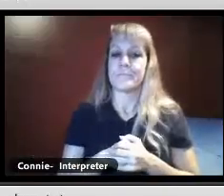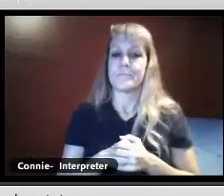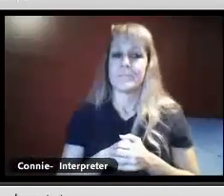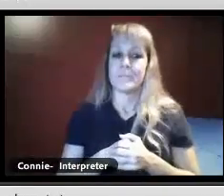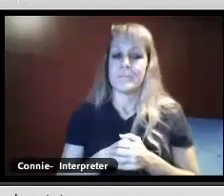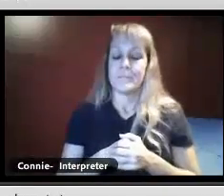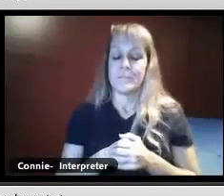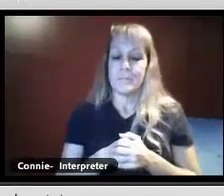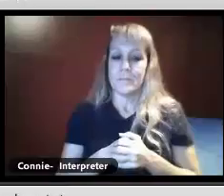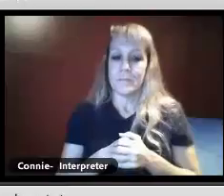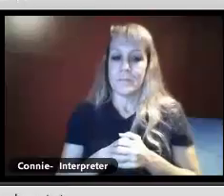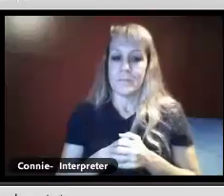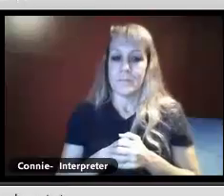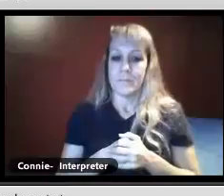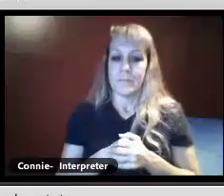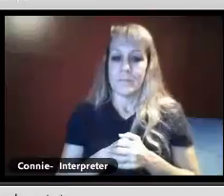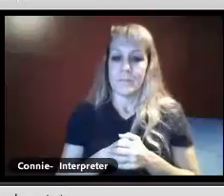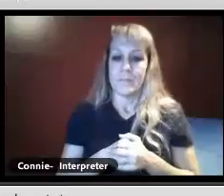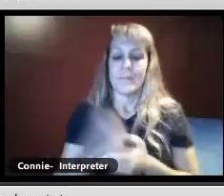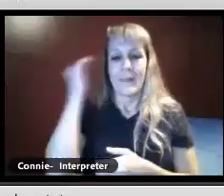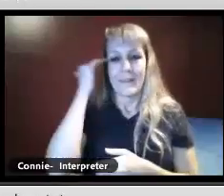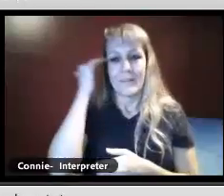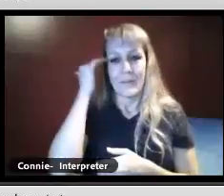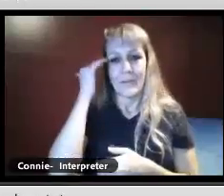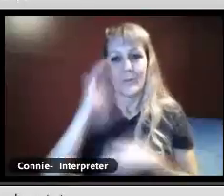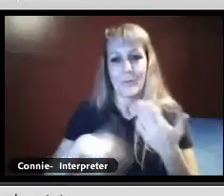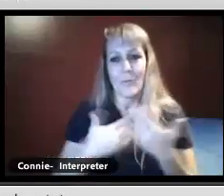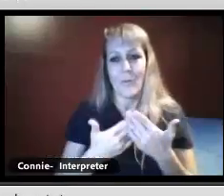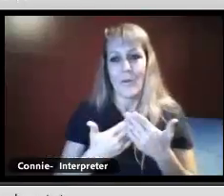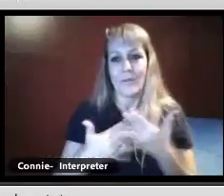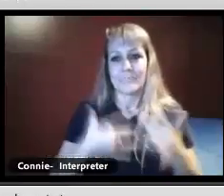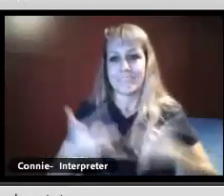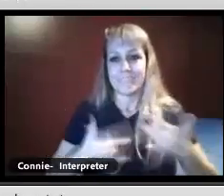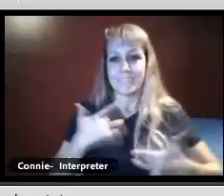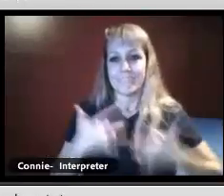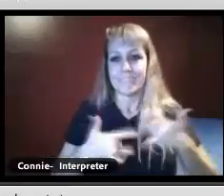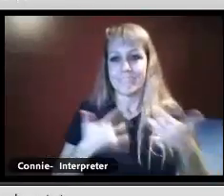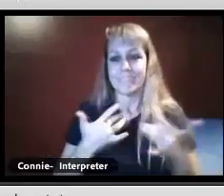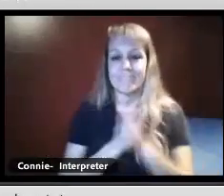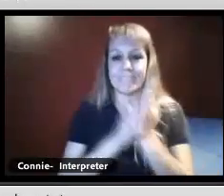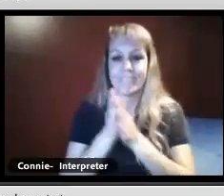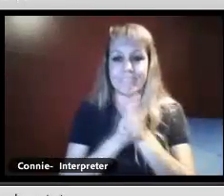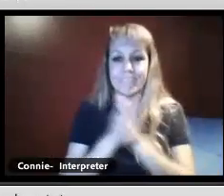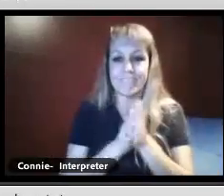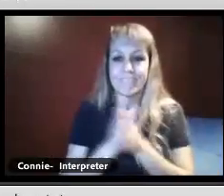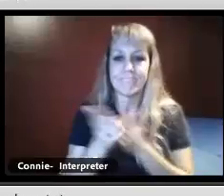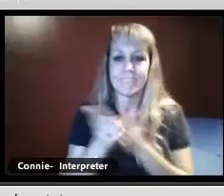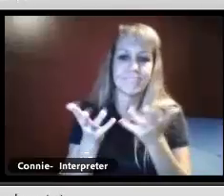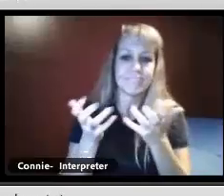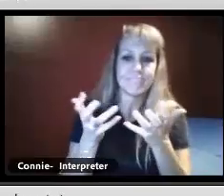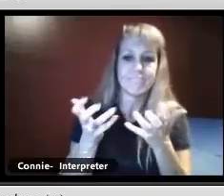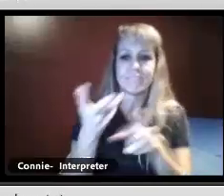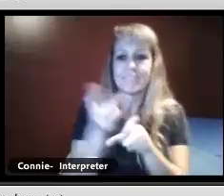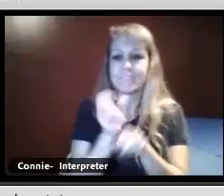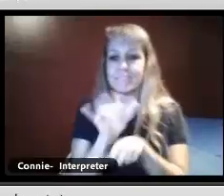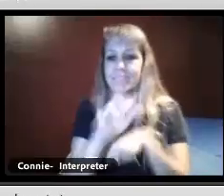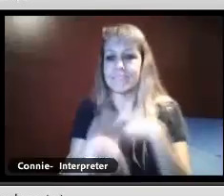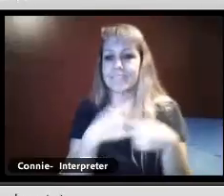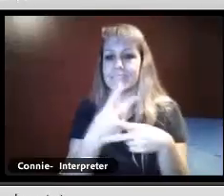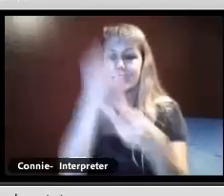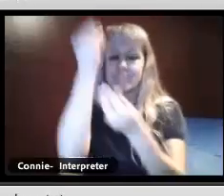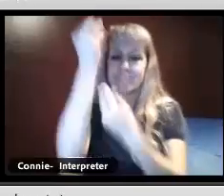And because I know that we're all very eager about and devoted to getting these kinds of